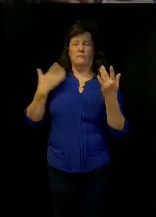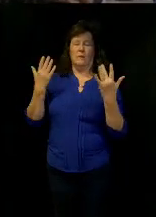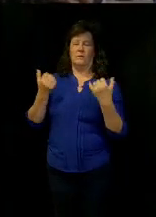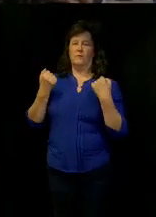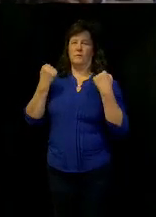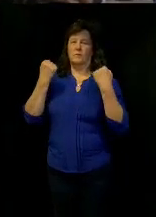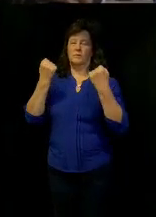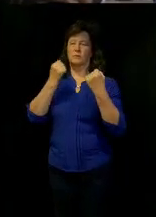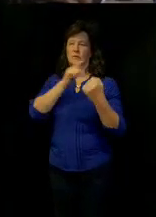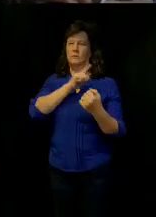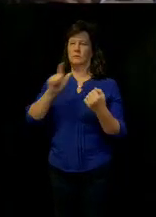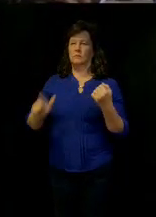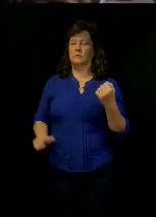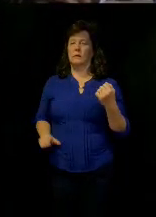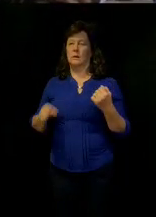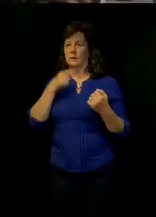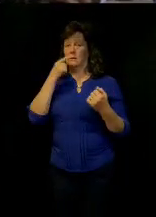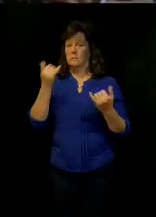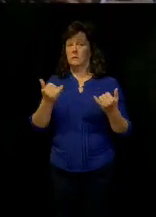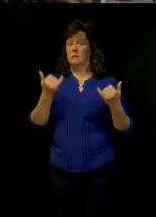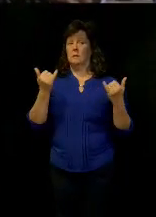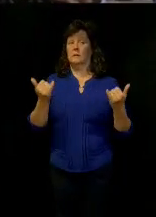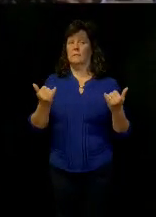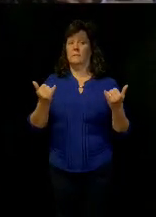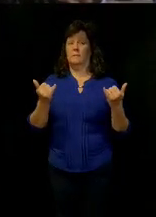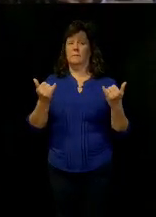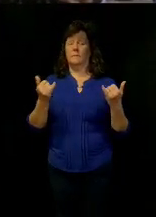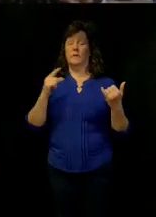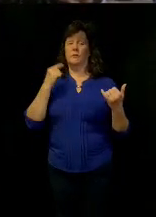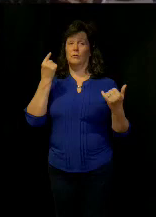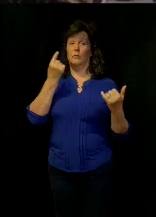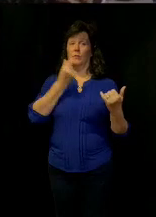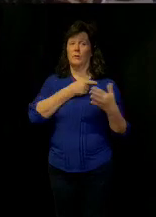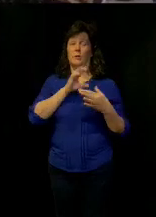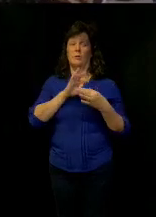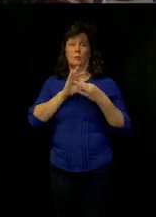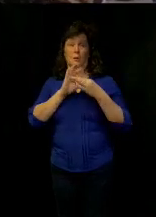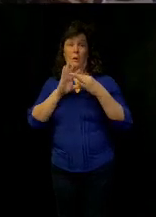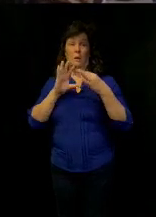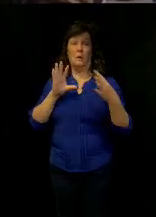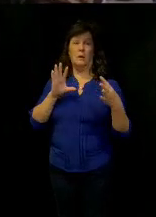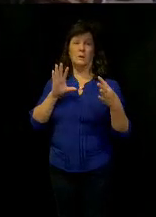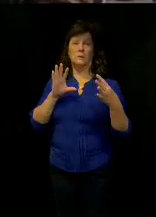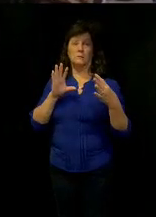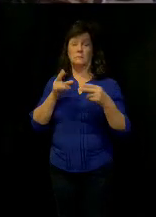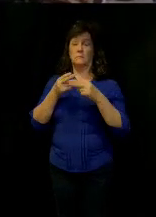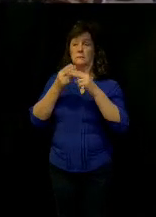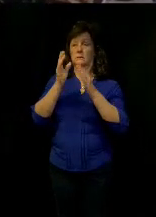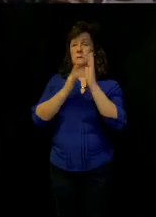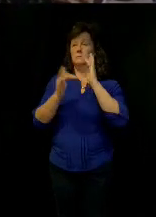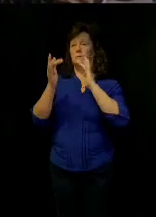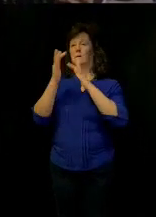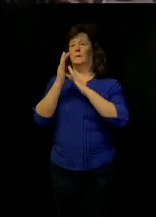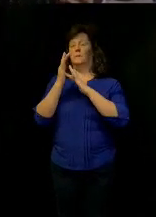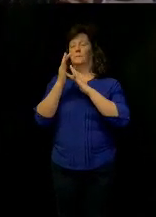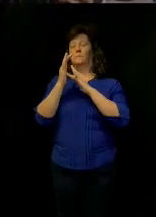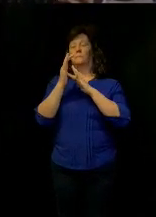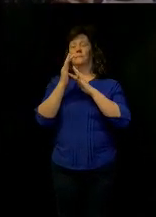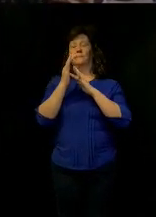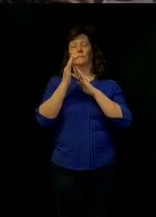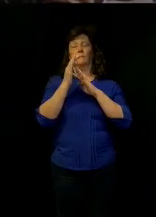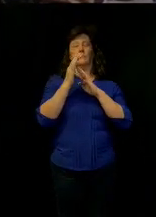And I just speak right now for a grace to be released into you right now in the name of Jesus.